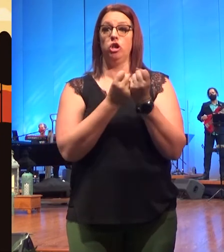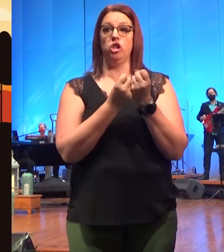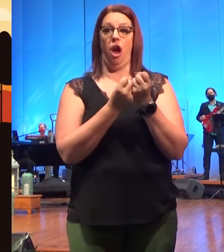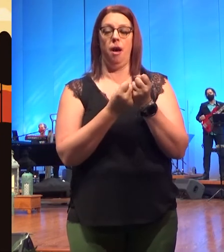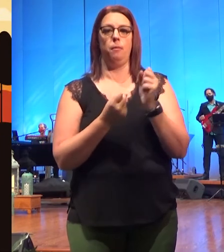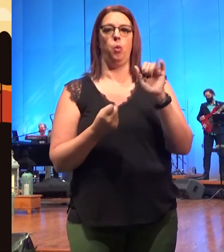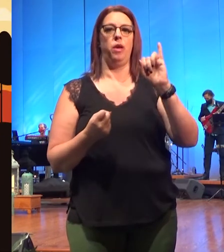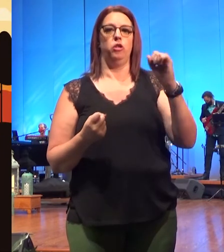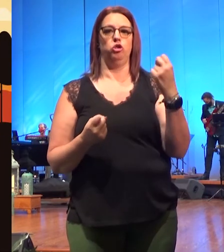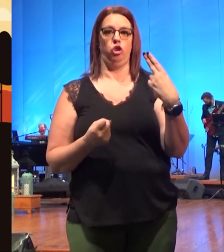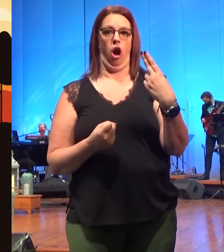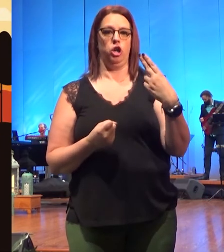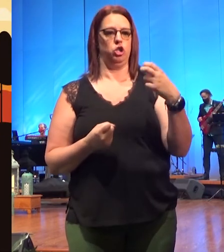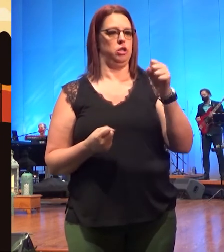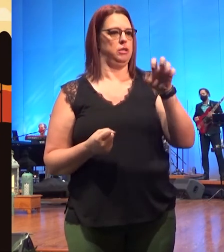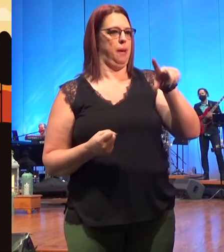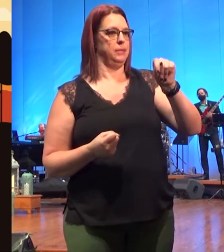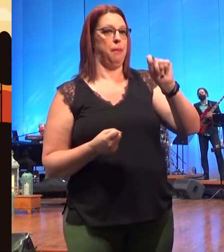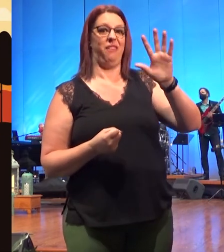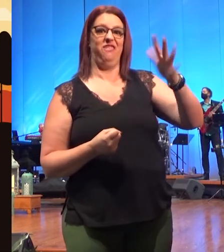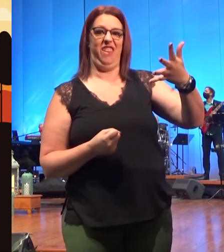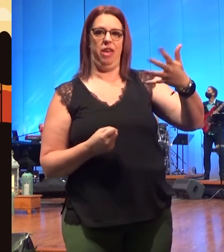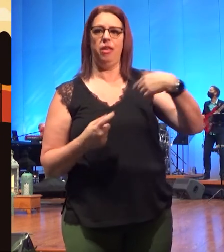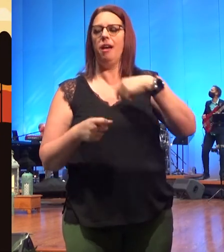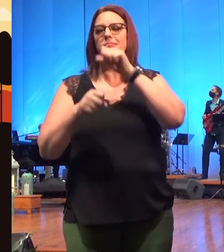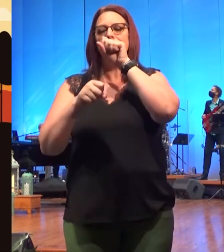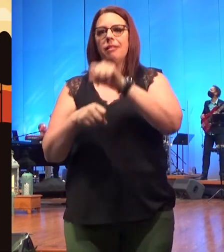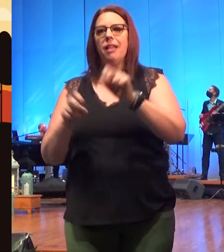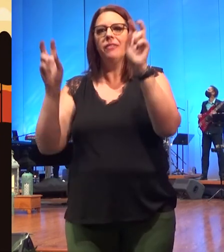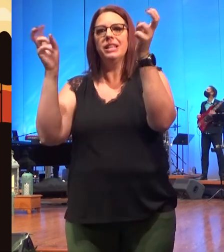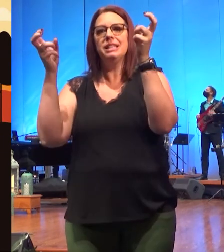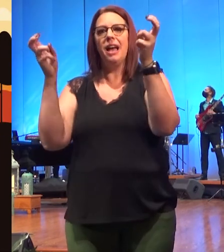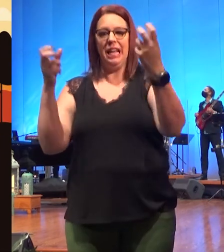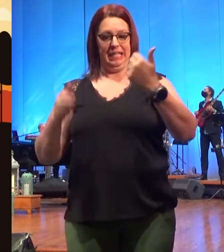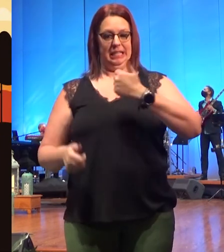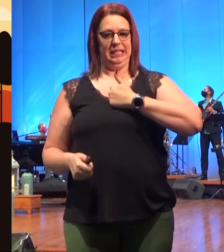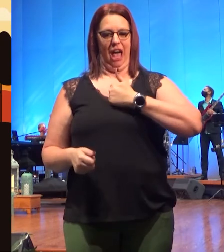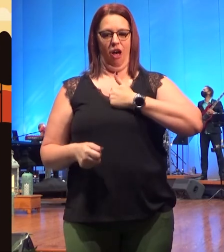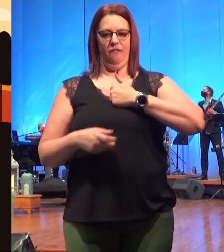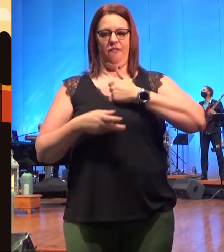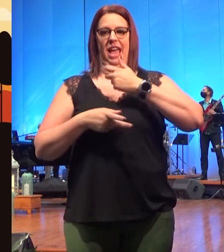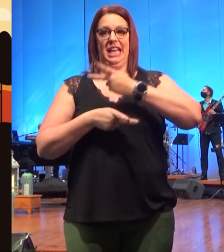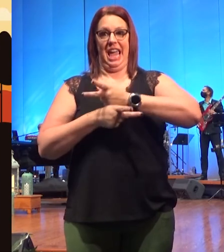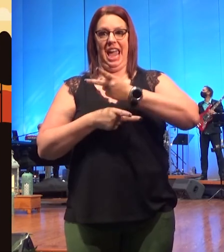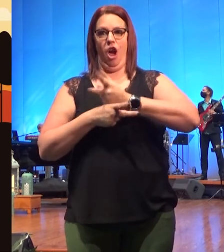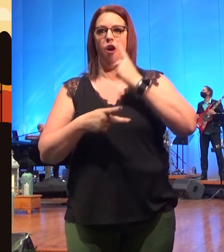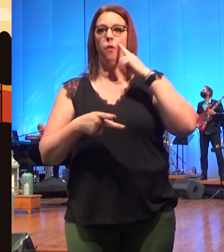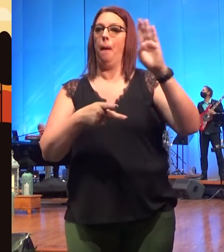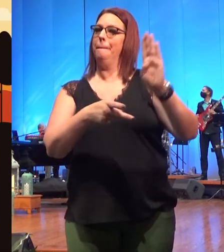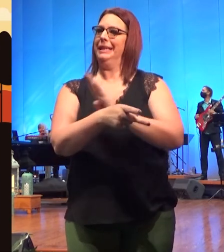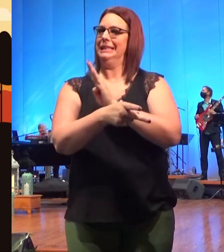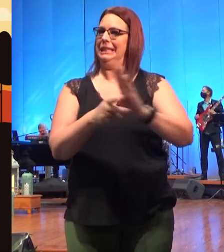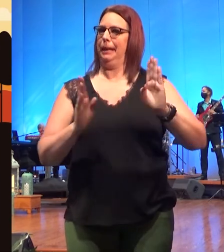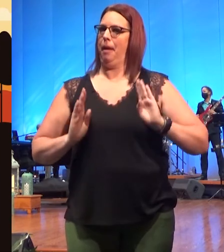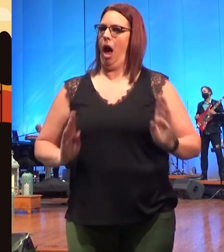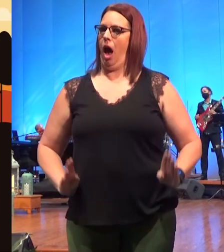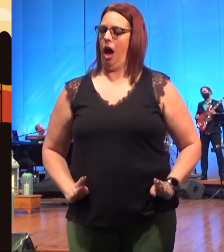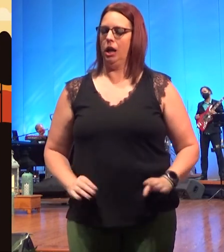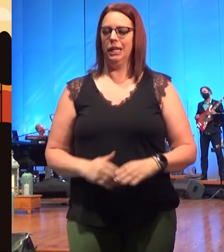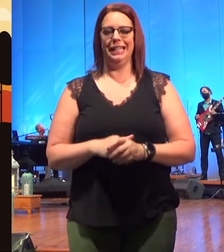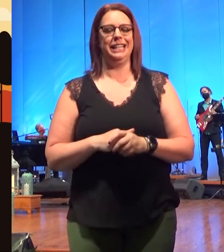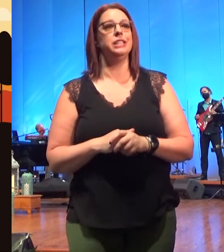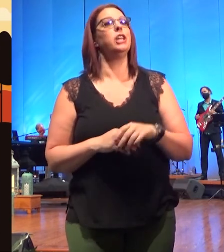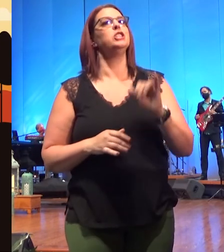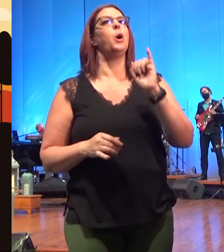happening on September 5th. I love this title, Self-Care for Busybodies. that could have a double meaning, right? So if